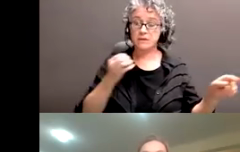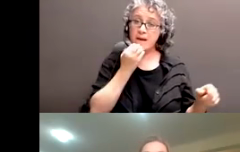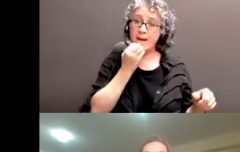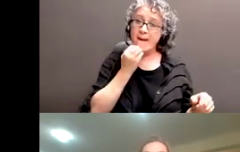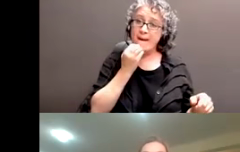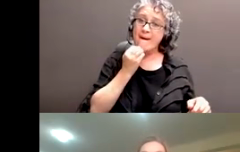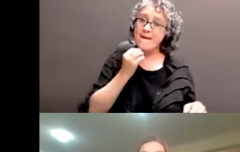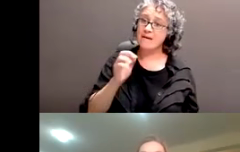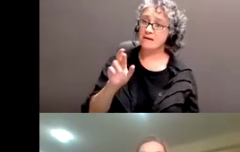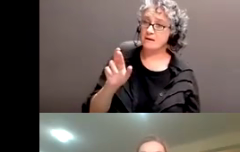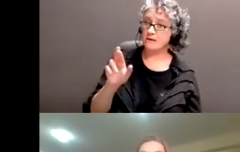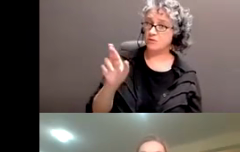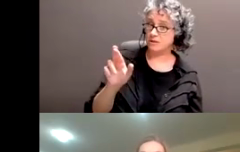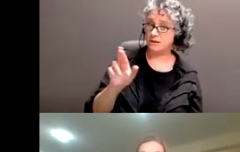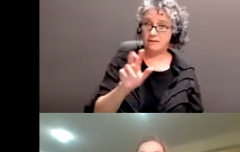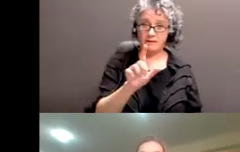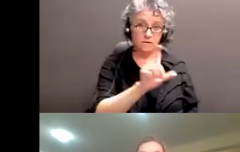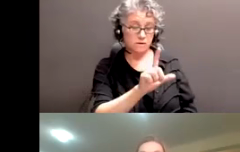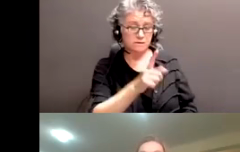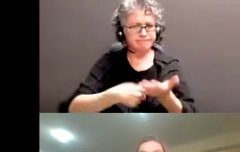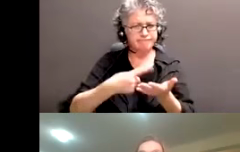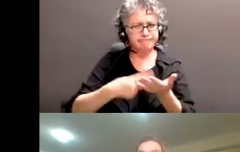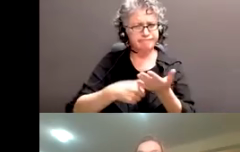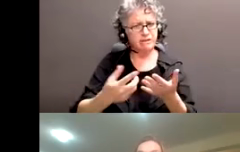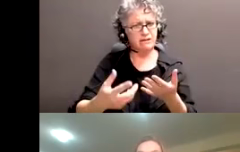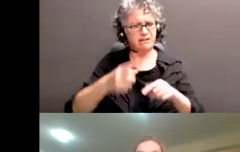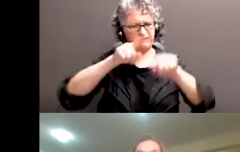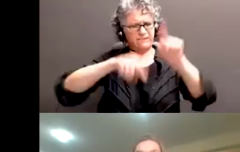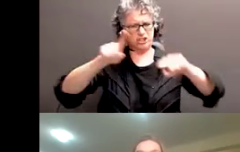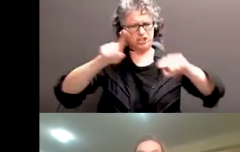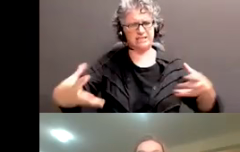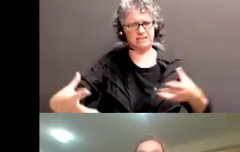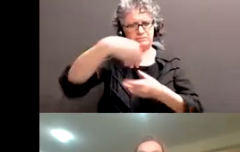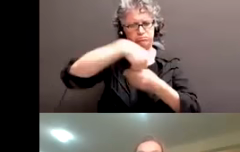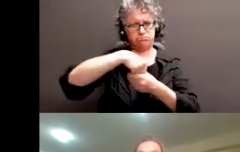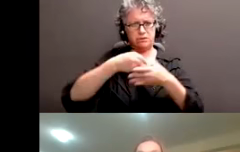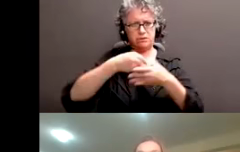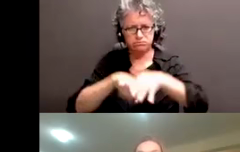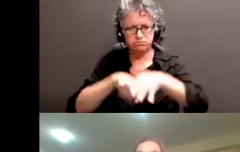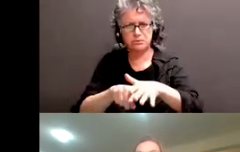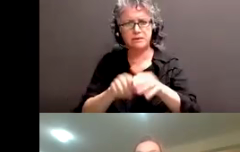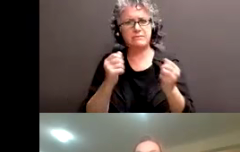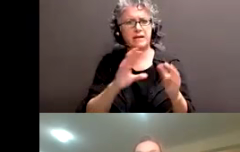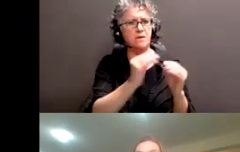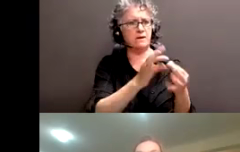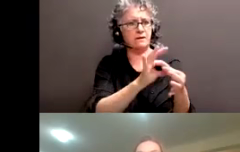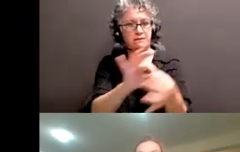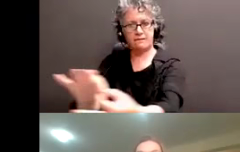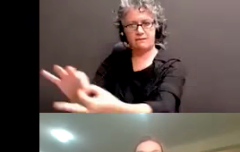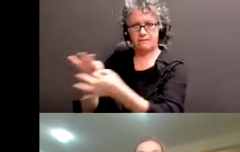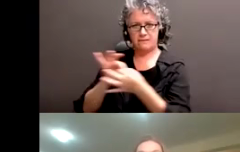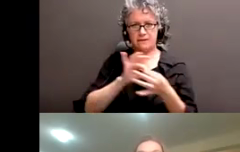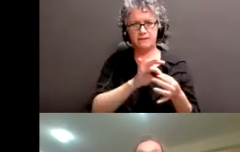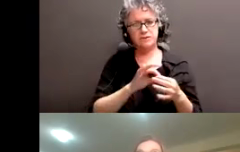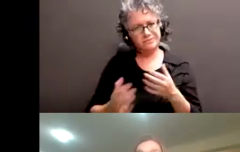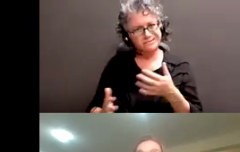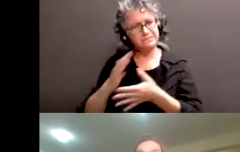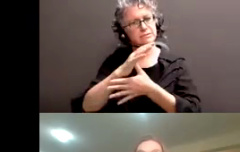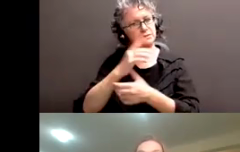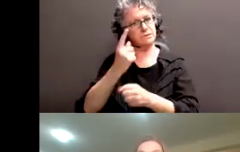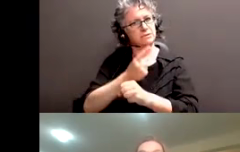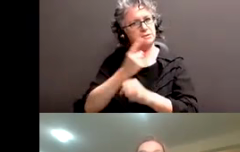about the importance of intersectionality, that we are working with many diverse organizations to bring us to the forefront as well, and